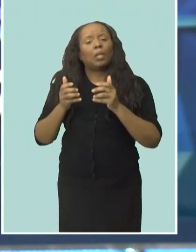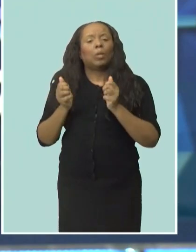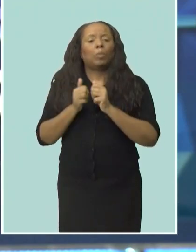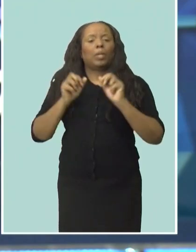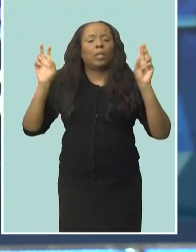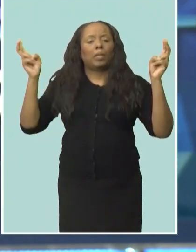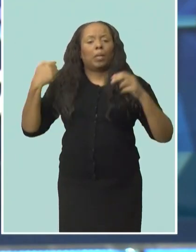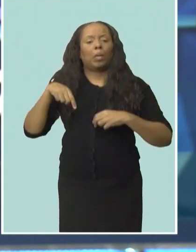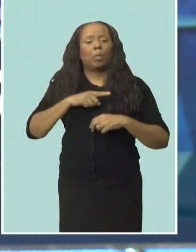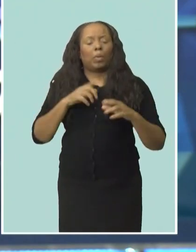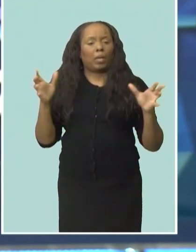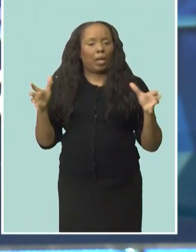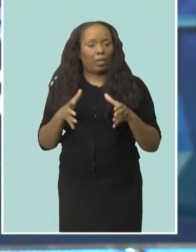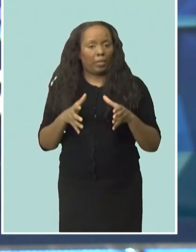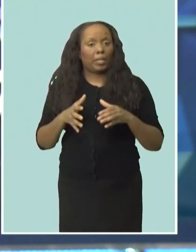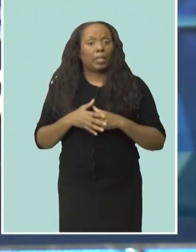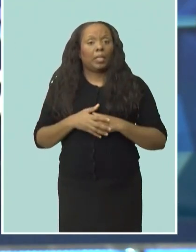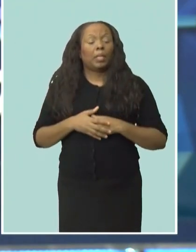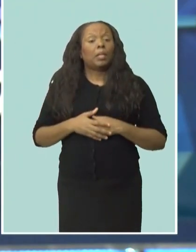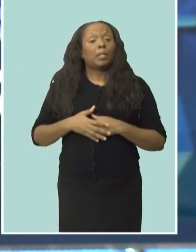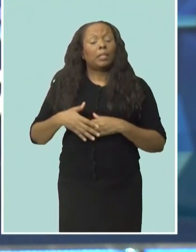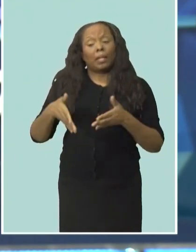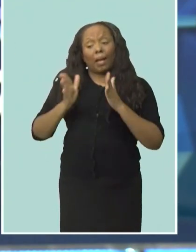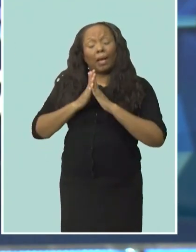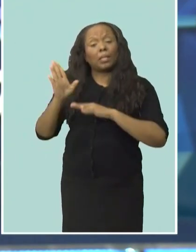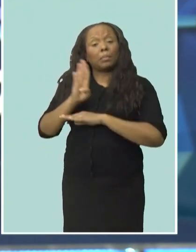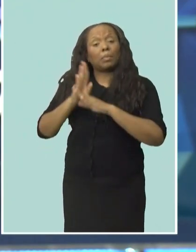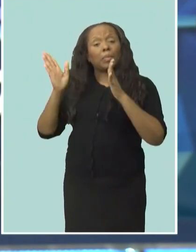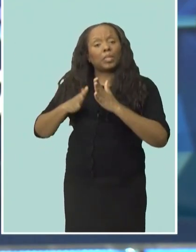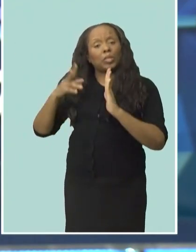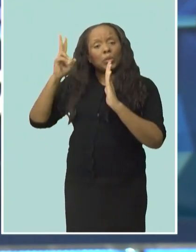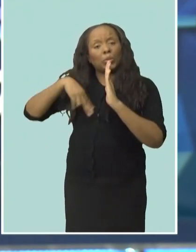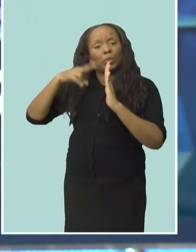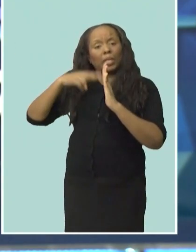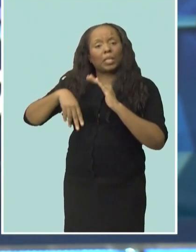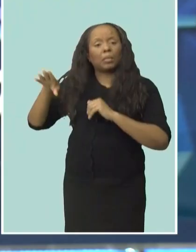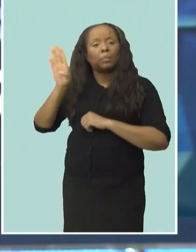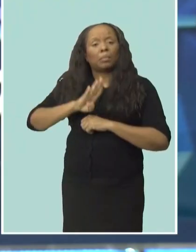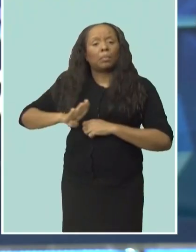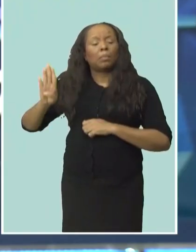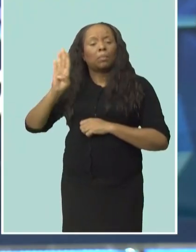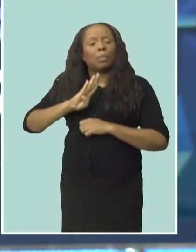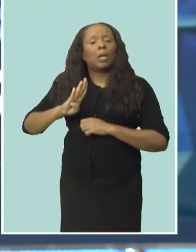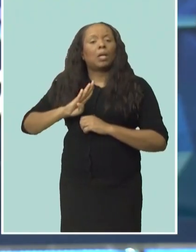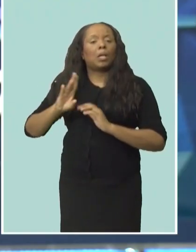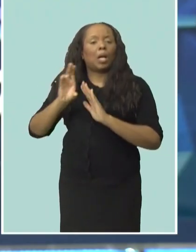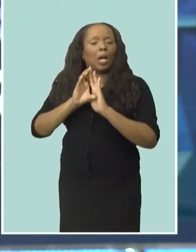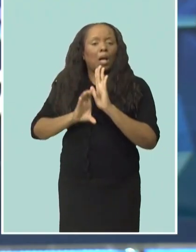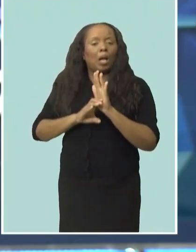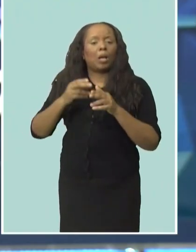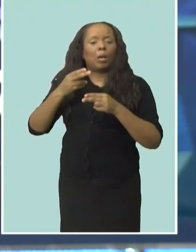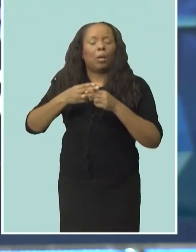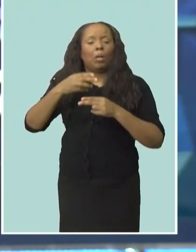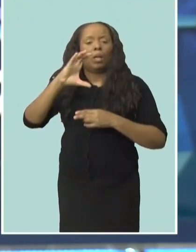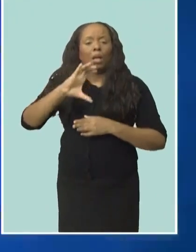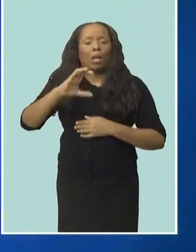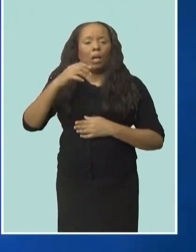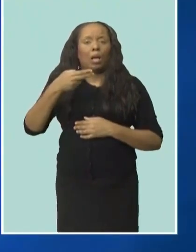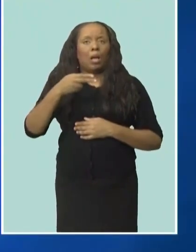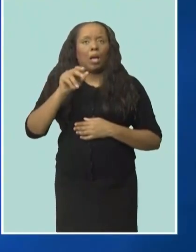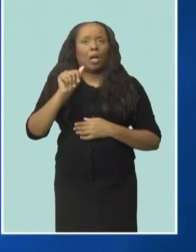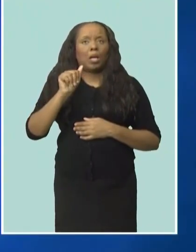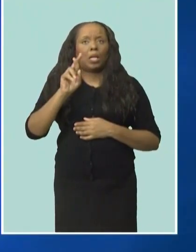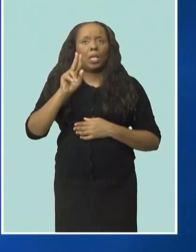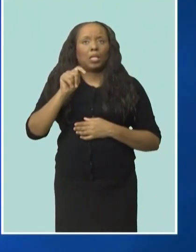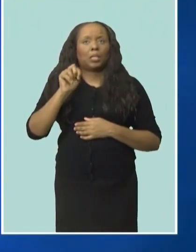to read the Charter of Barbados and the Mission Economy, which outlined the country's focus on personal and collective growth. I